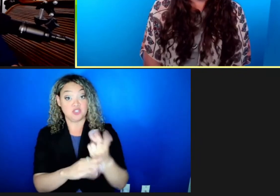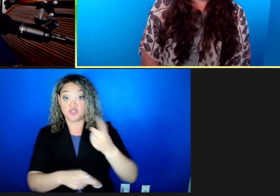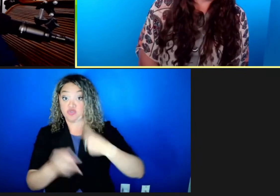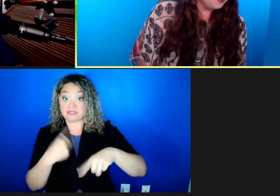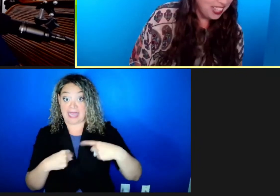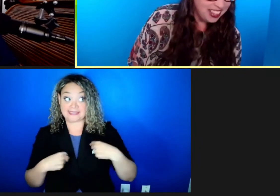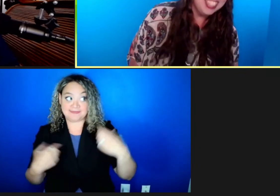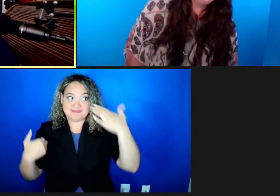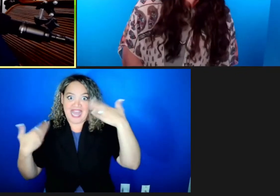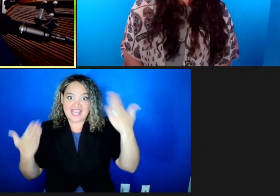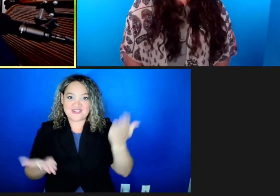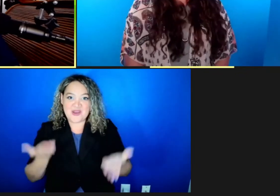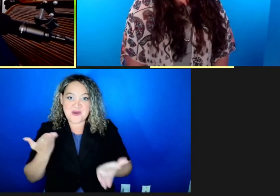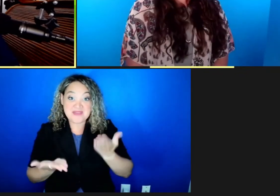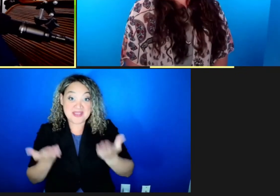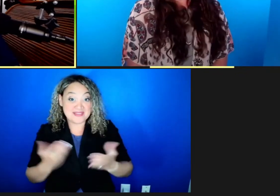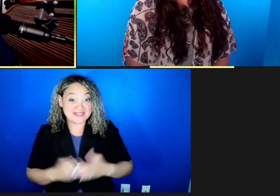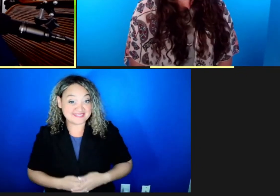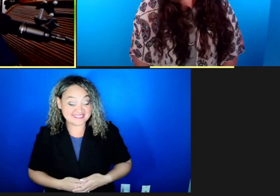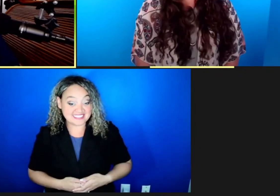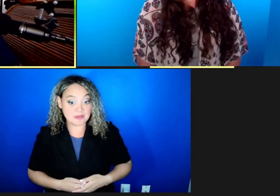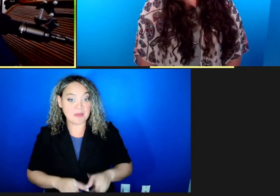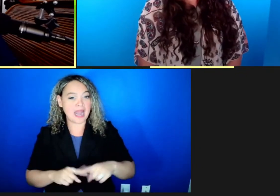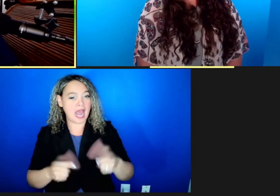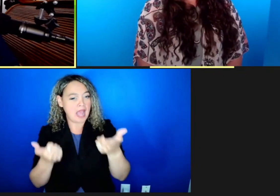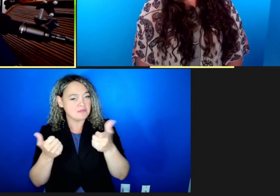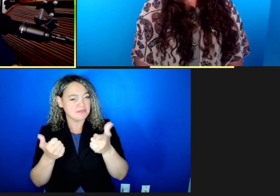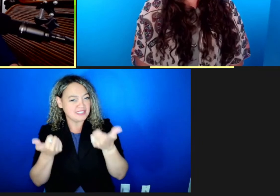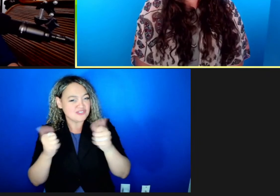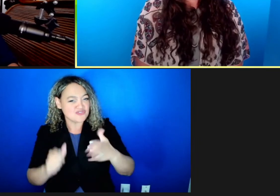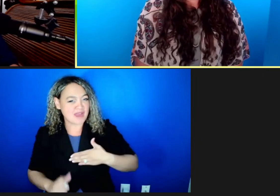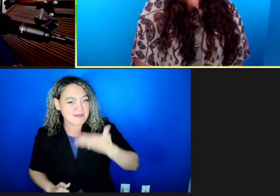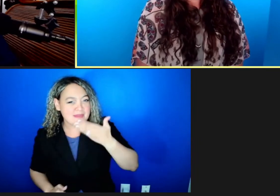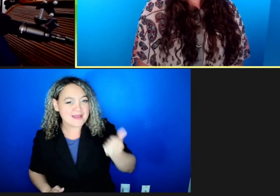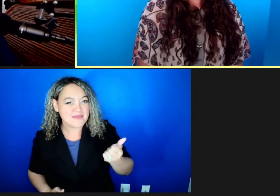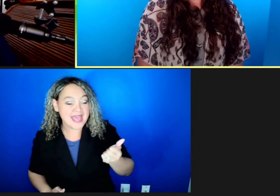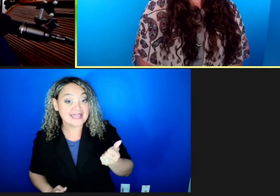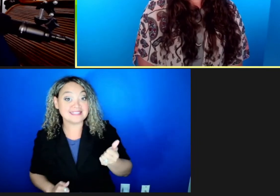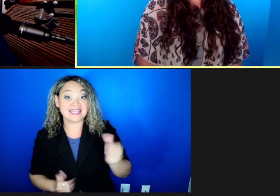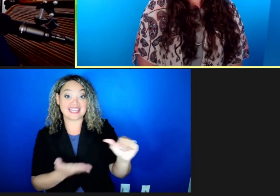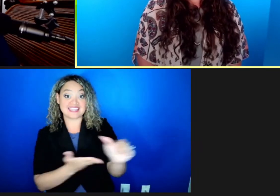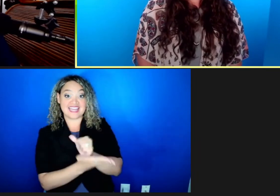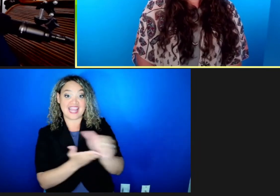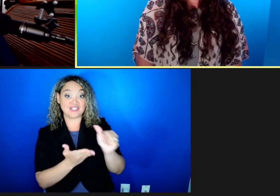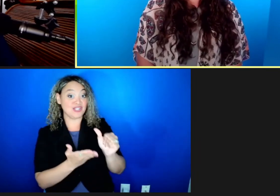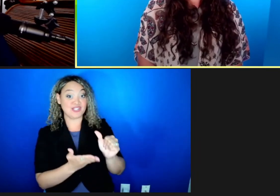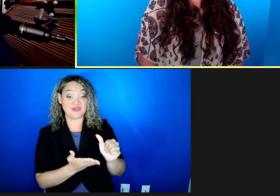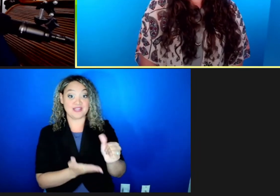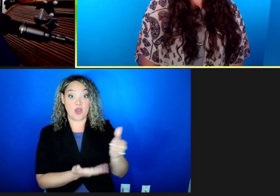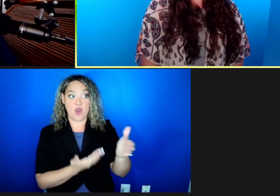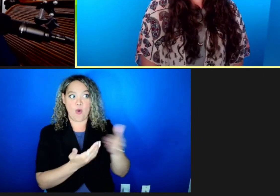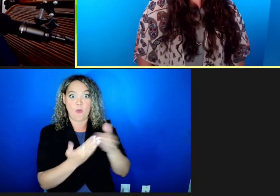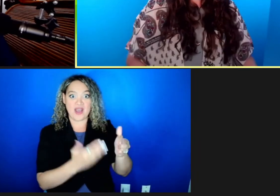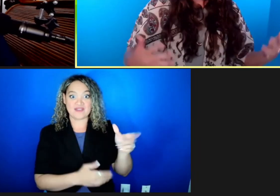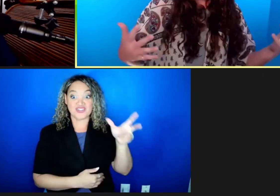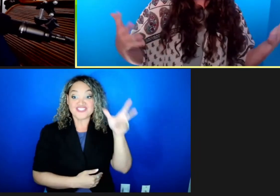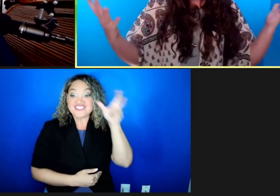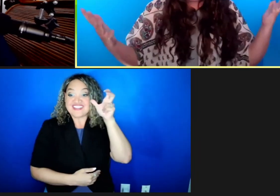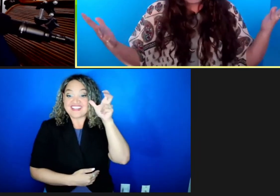not familiar with. But I'm going to do the best I can. And then Angelique will take whatever I say and put it